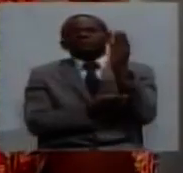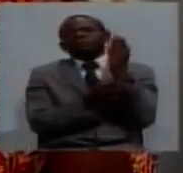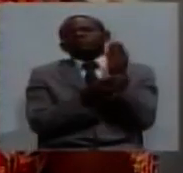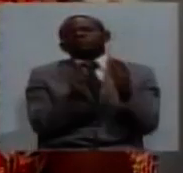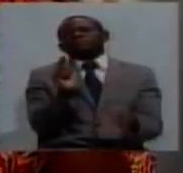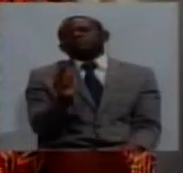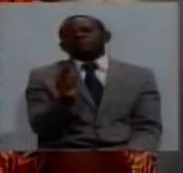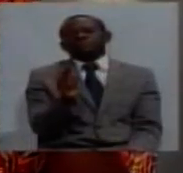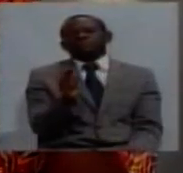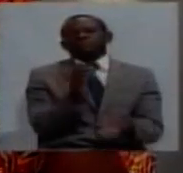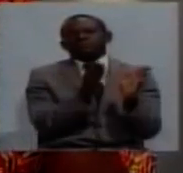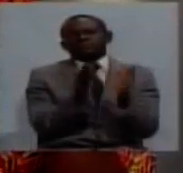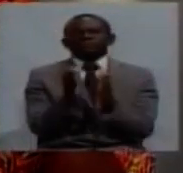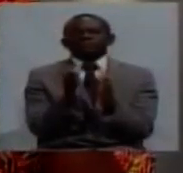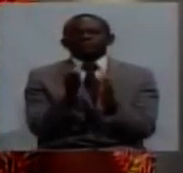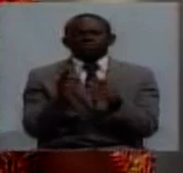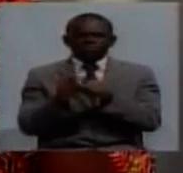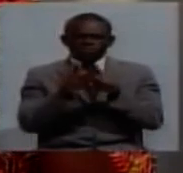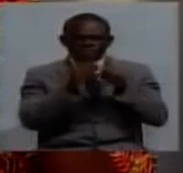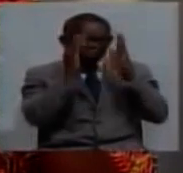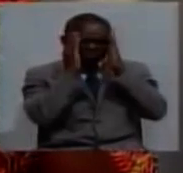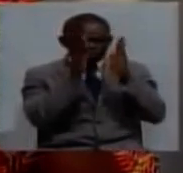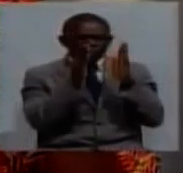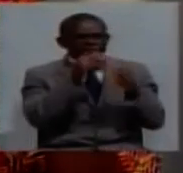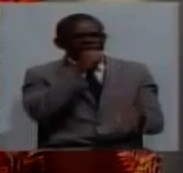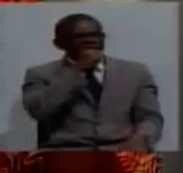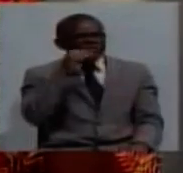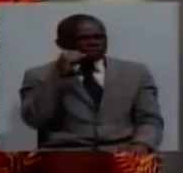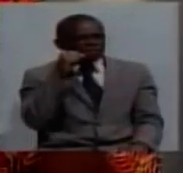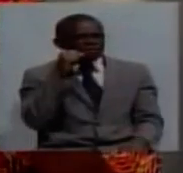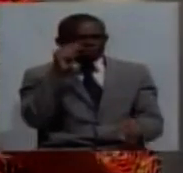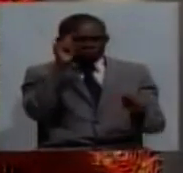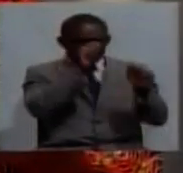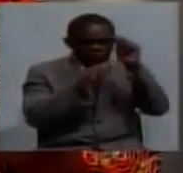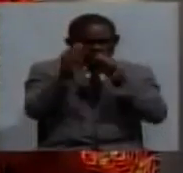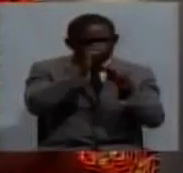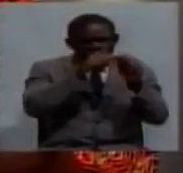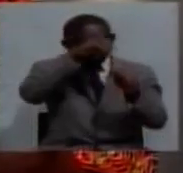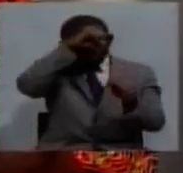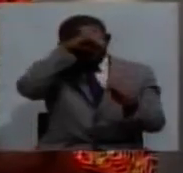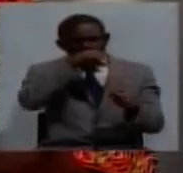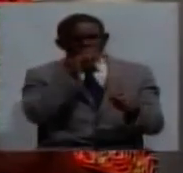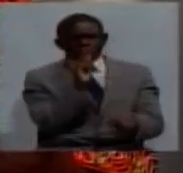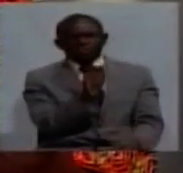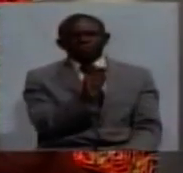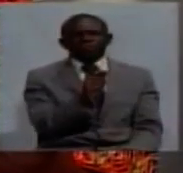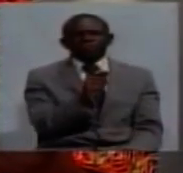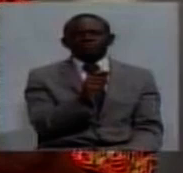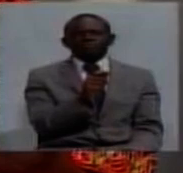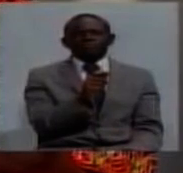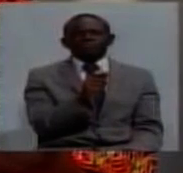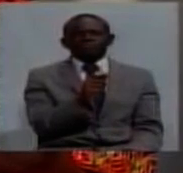of agriculture, tourism, and mining. But we are saying if we are going to achieve the level